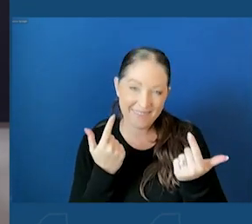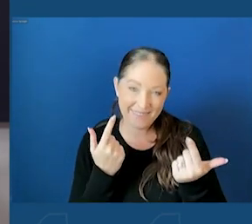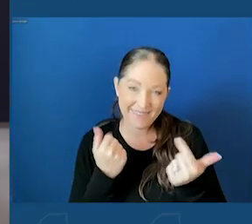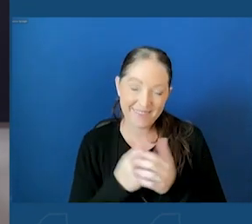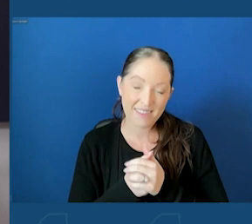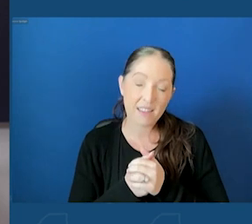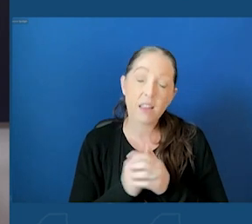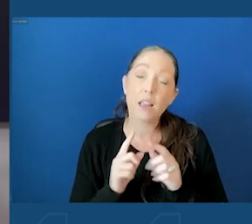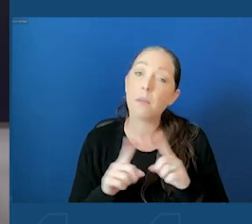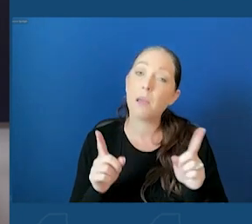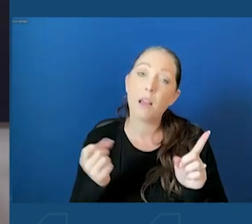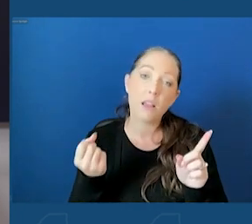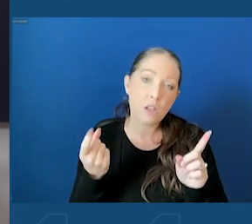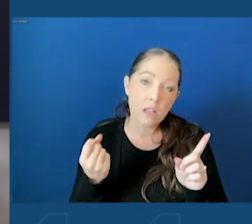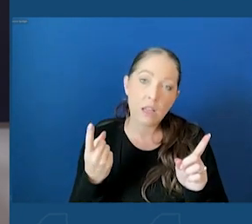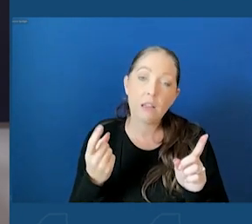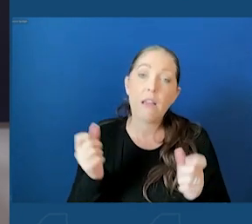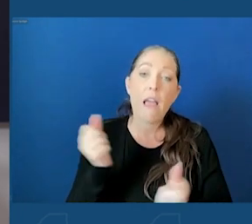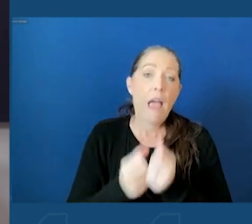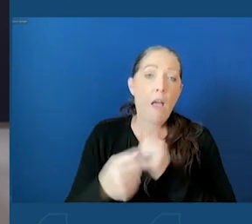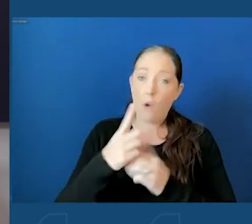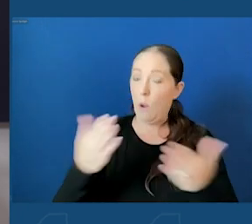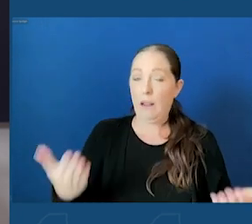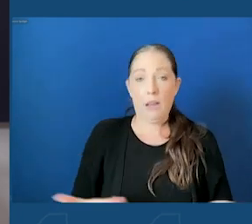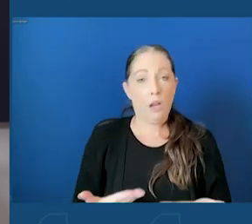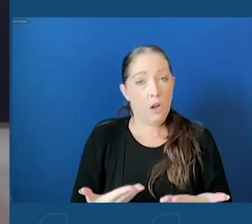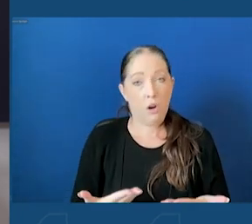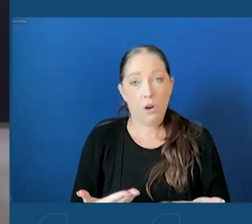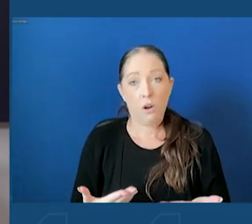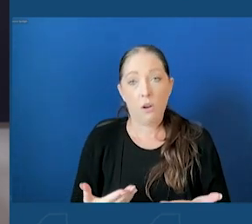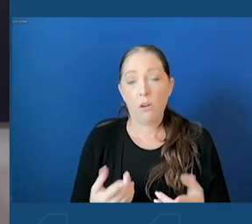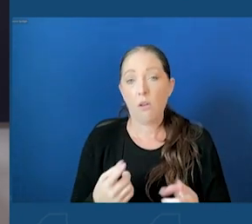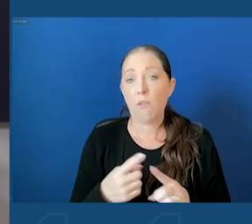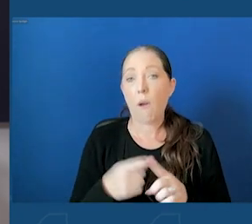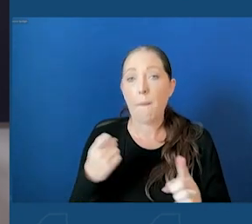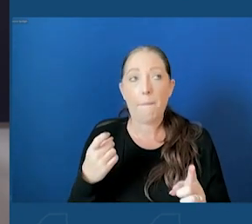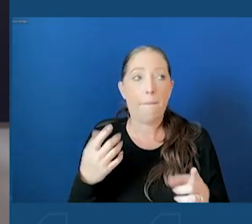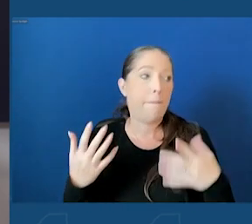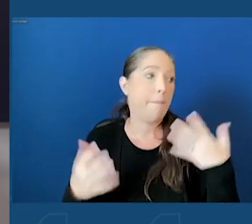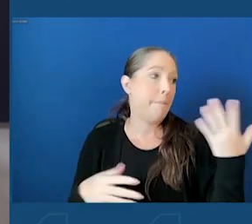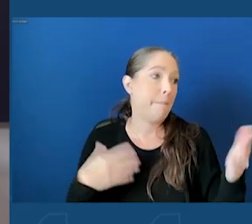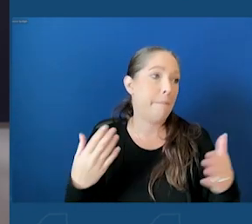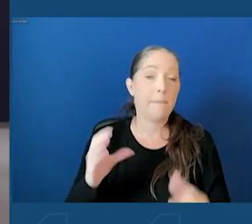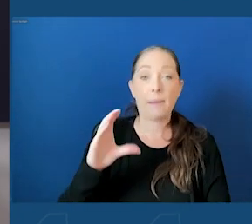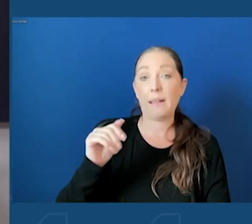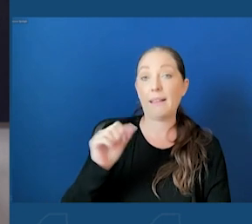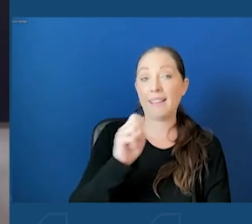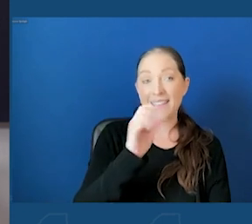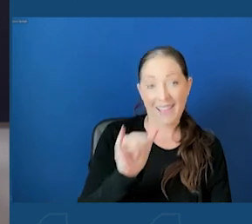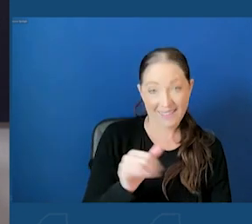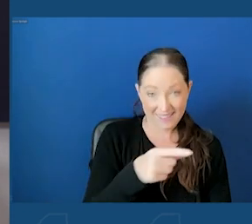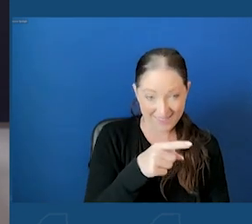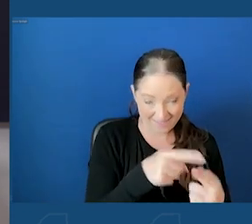But to everyone here, from Casey,